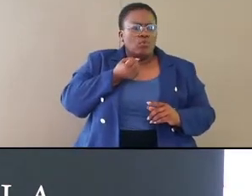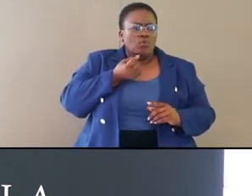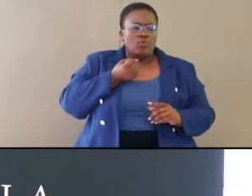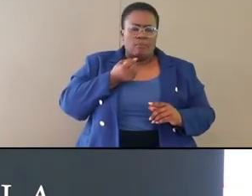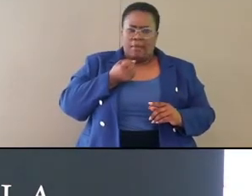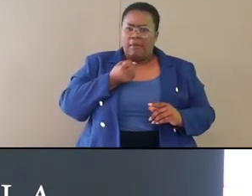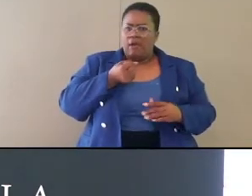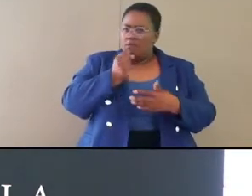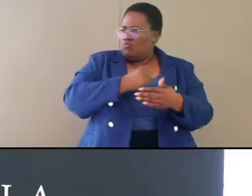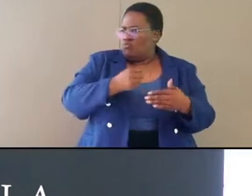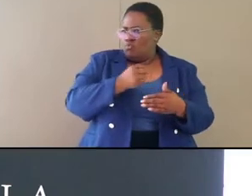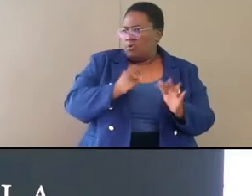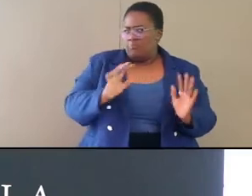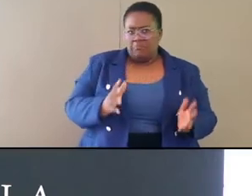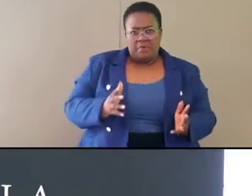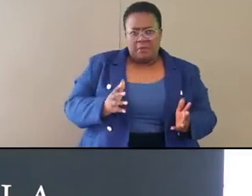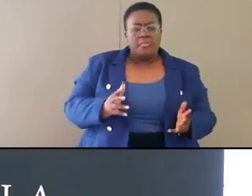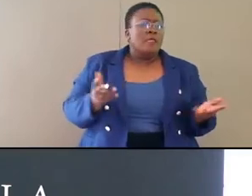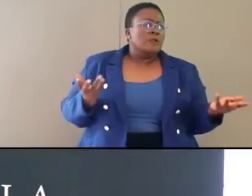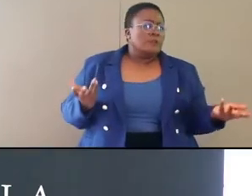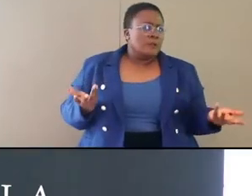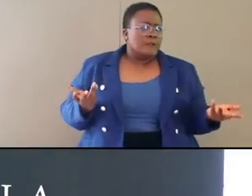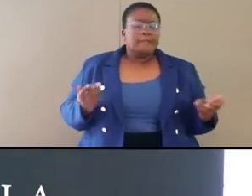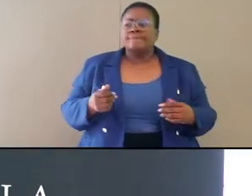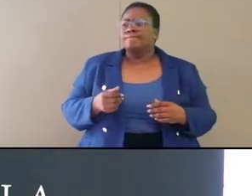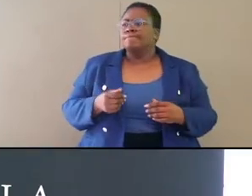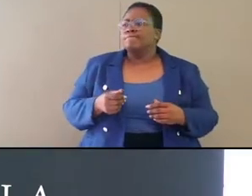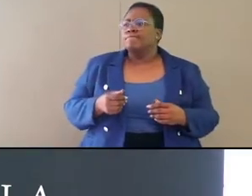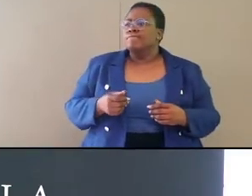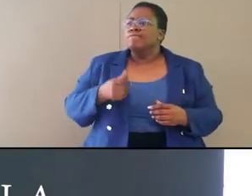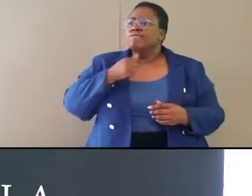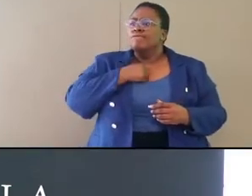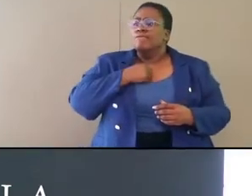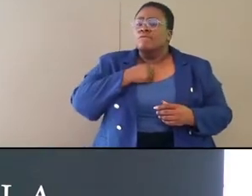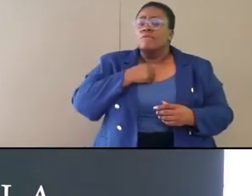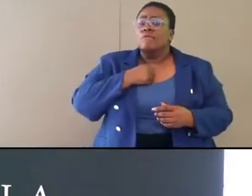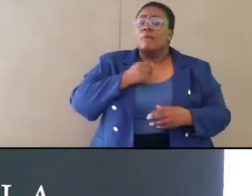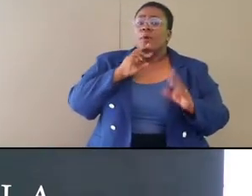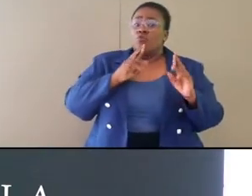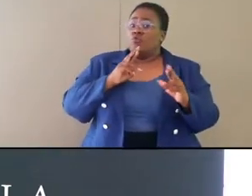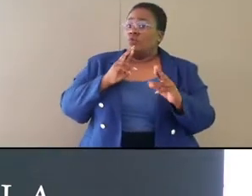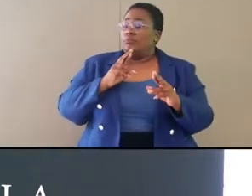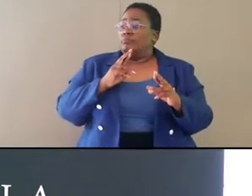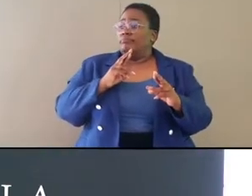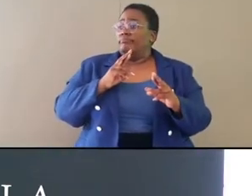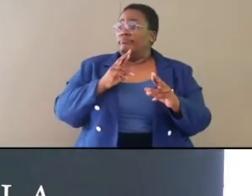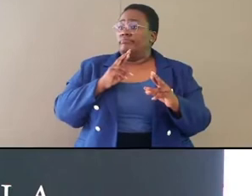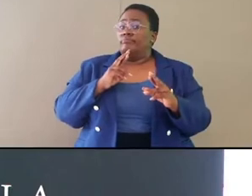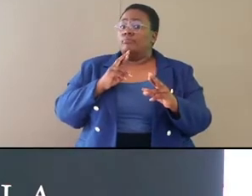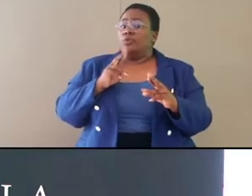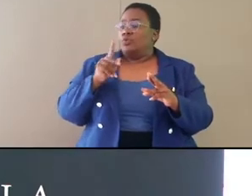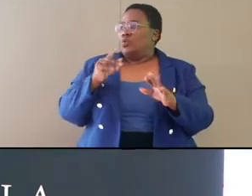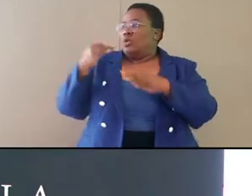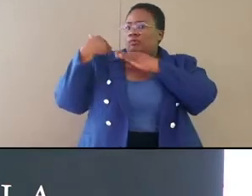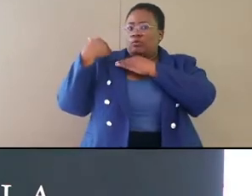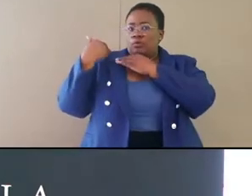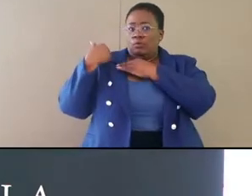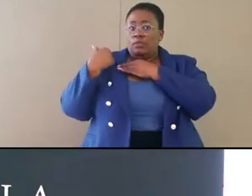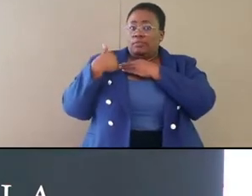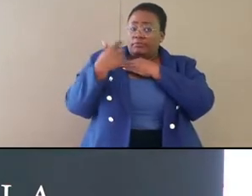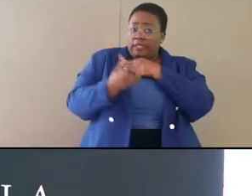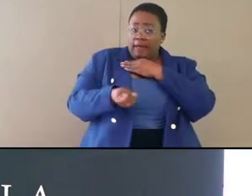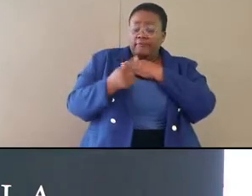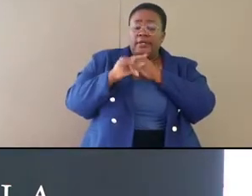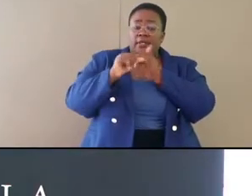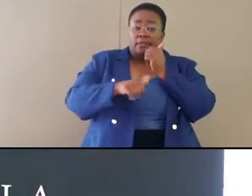So my approach to the responsibility that was given to me and to the Deputy Minister